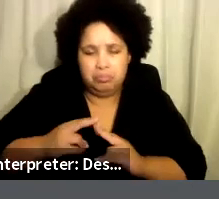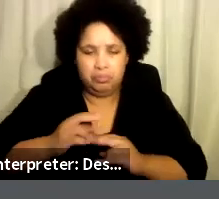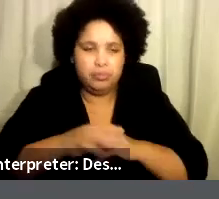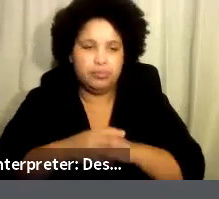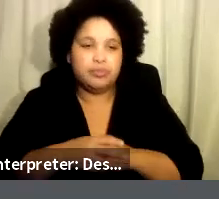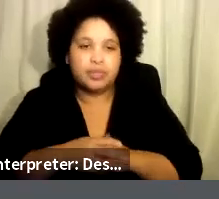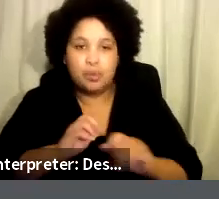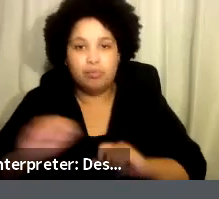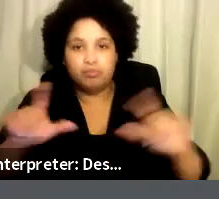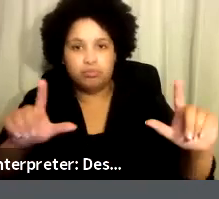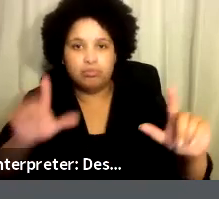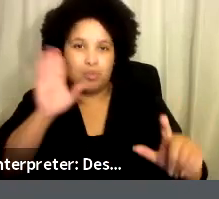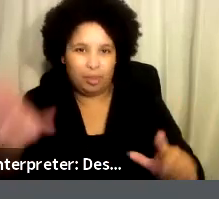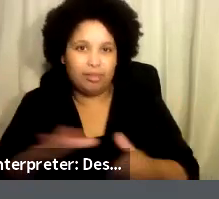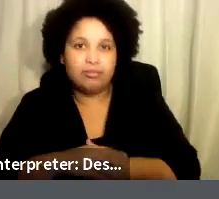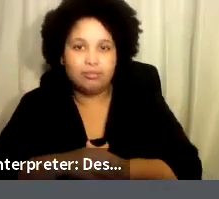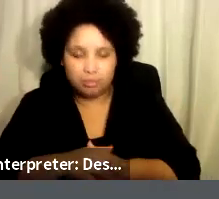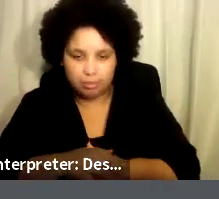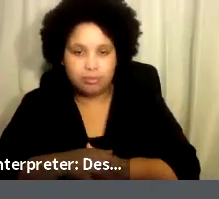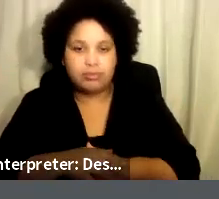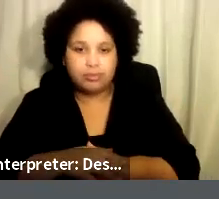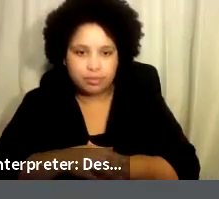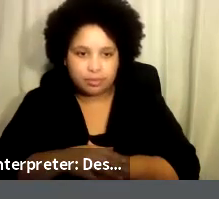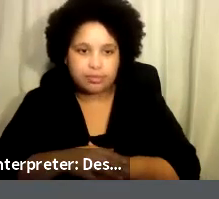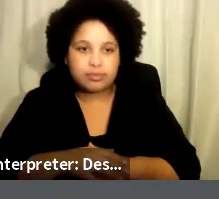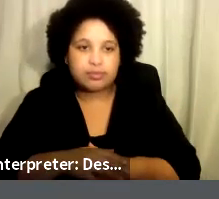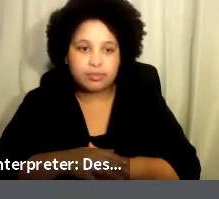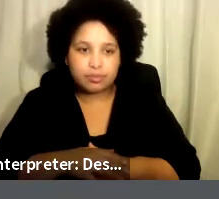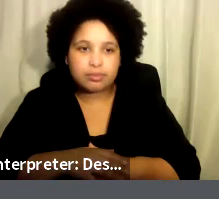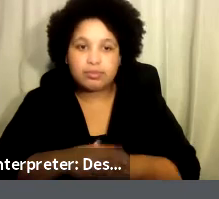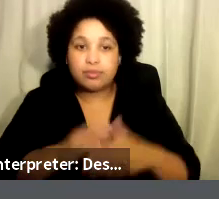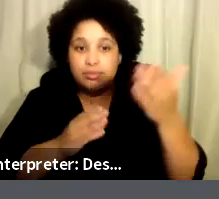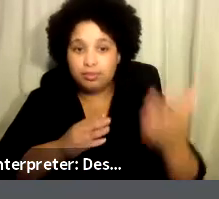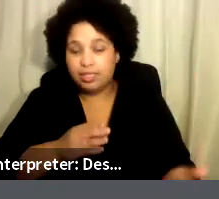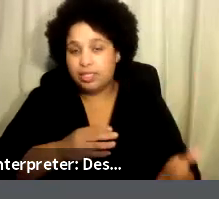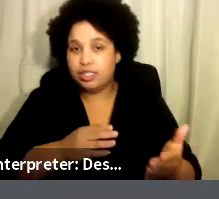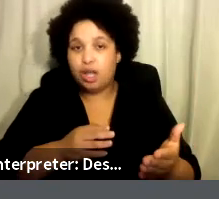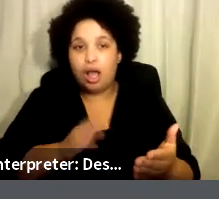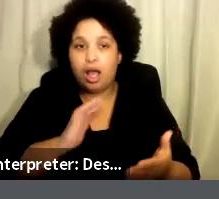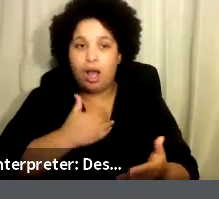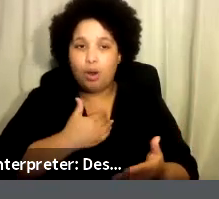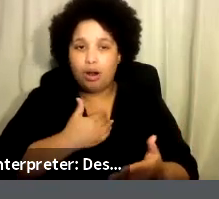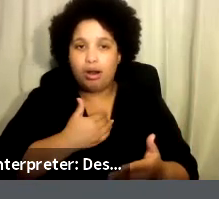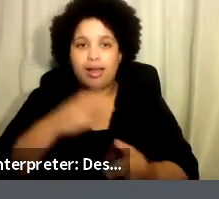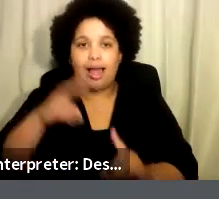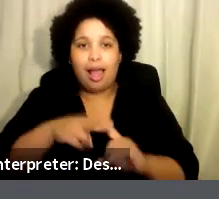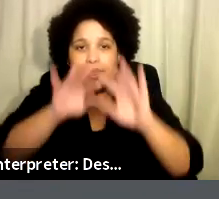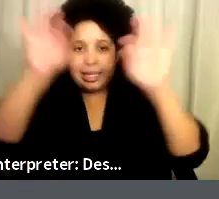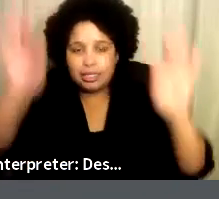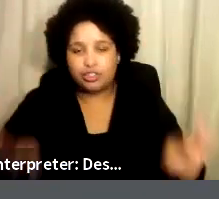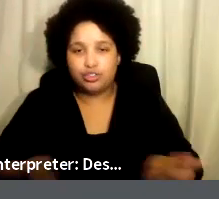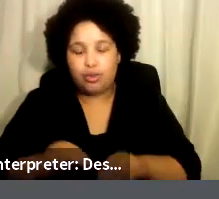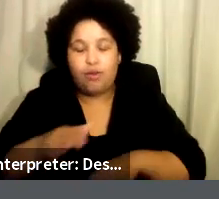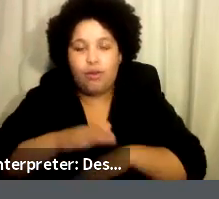it will pop up. So this is just the main application that we have on our website.